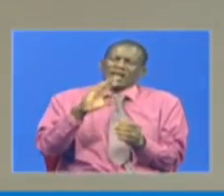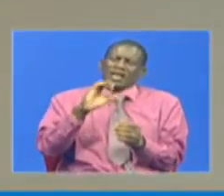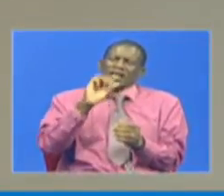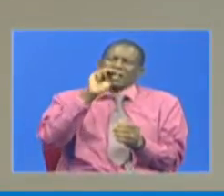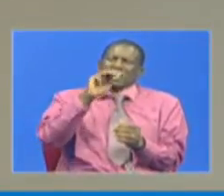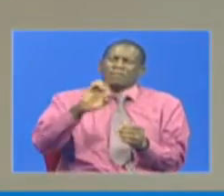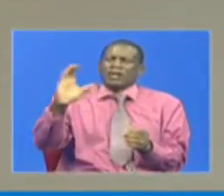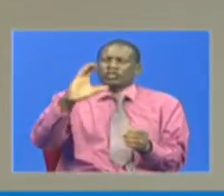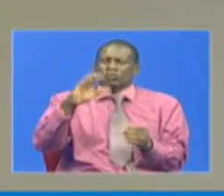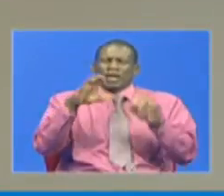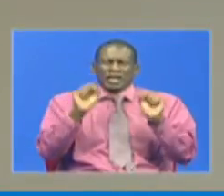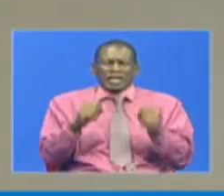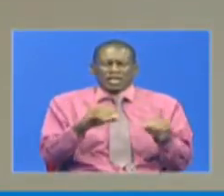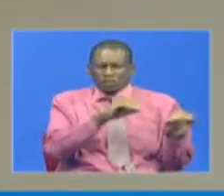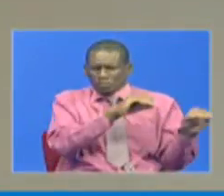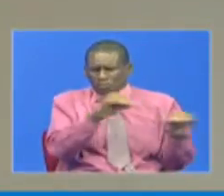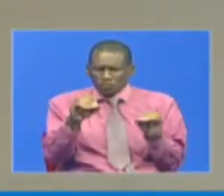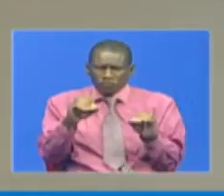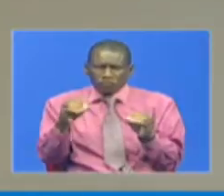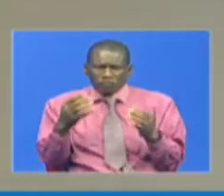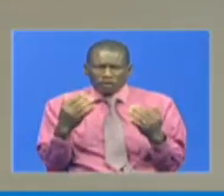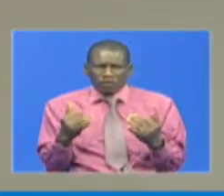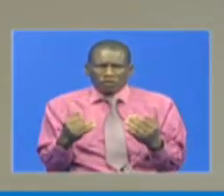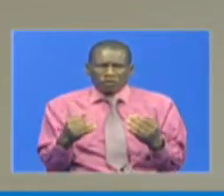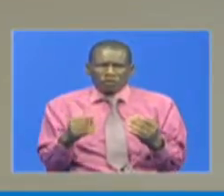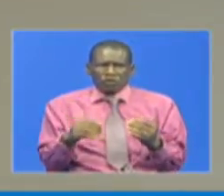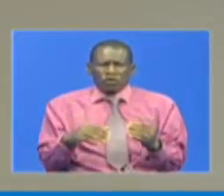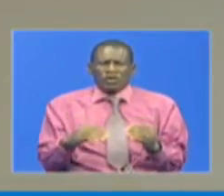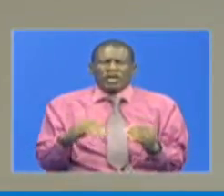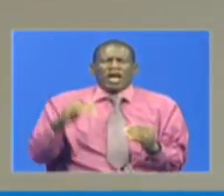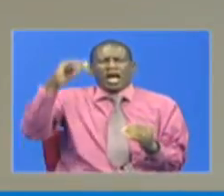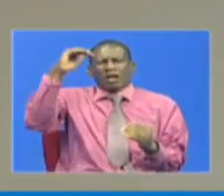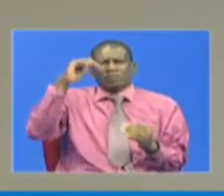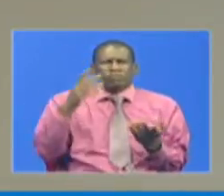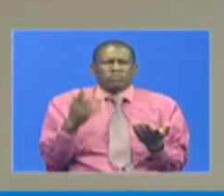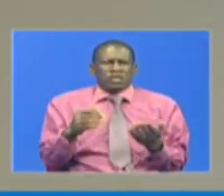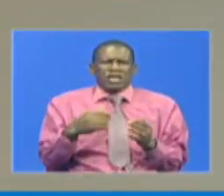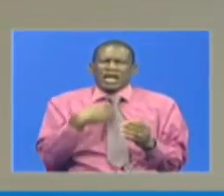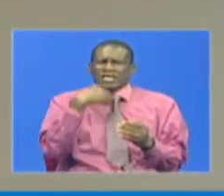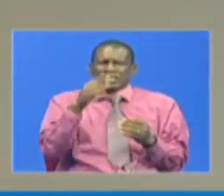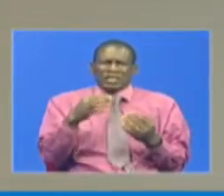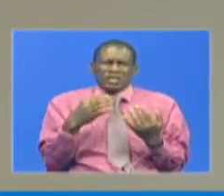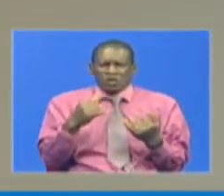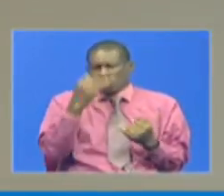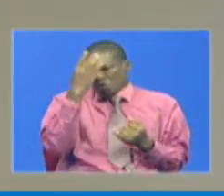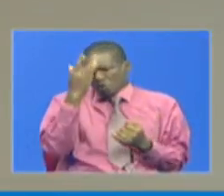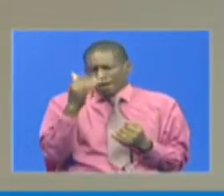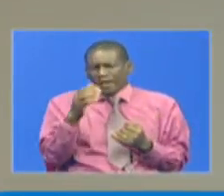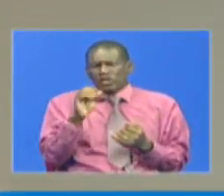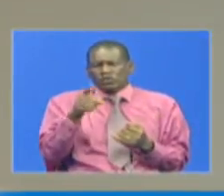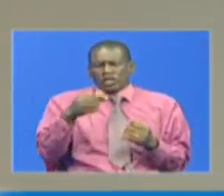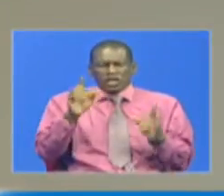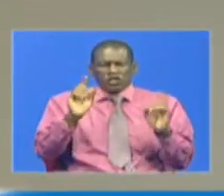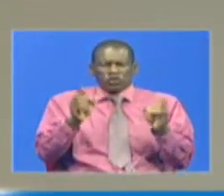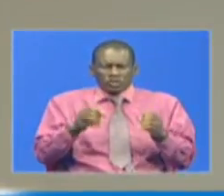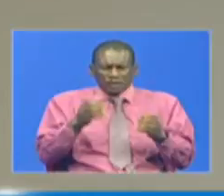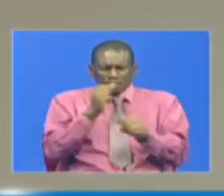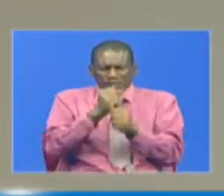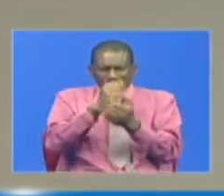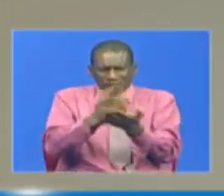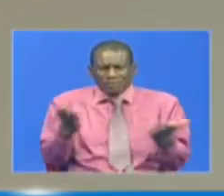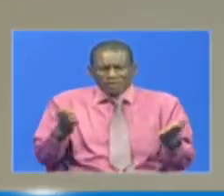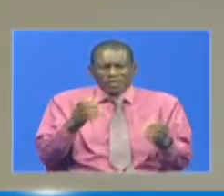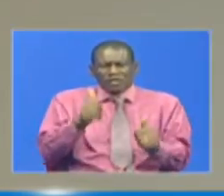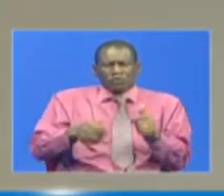go down to or up a tier and I say, oh, why don't I make a product that will